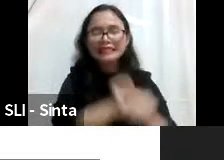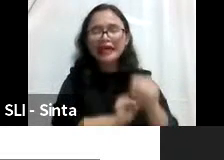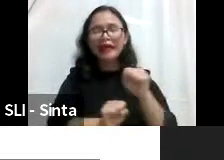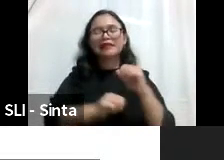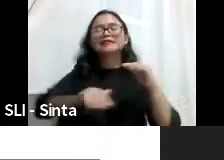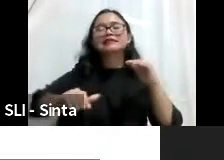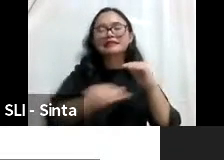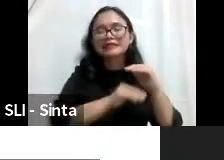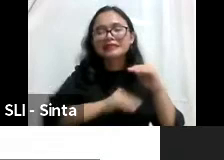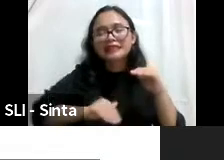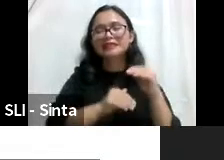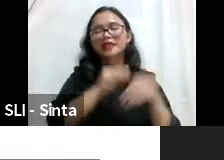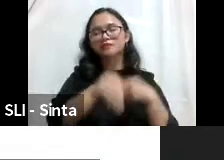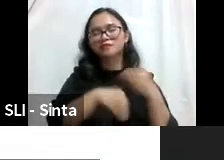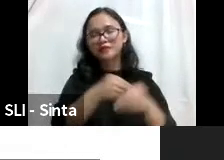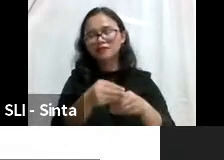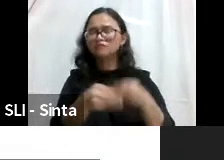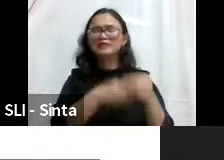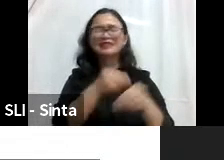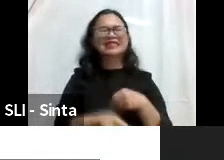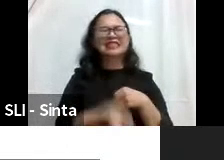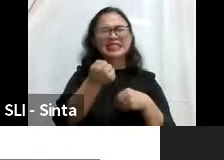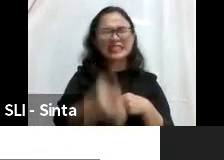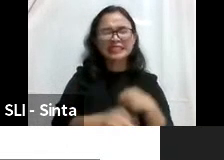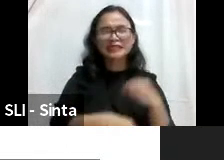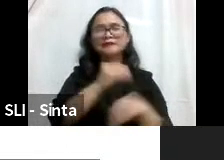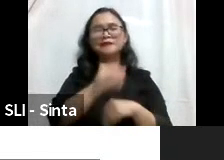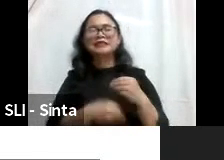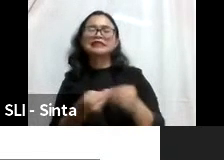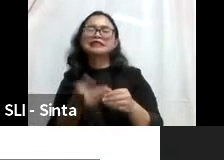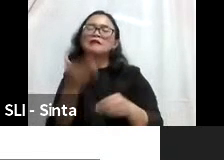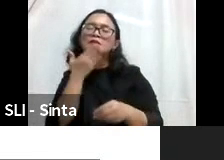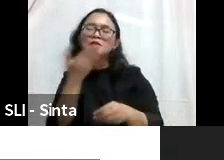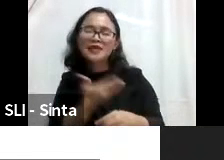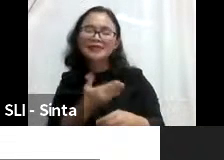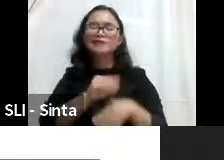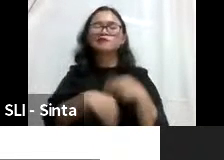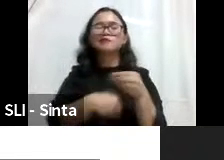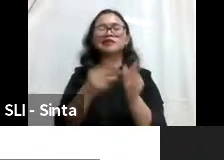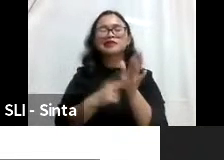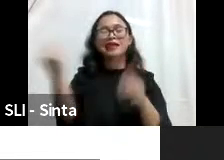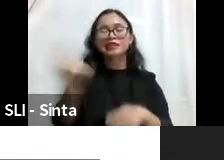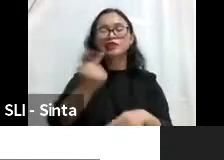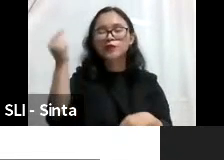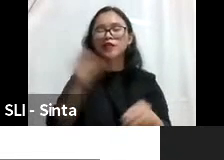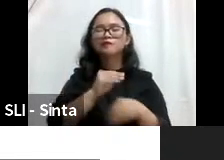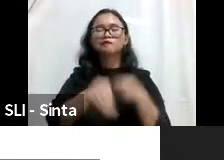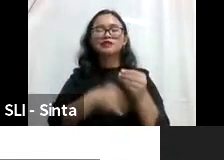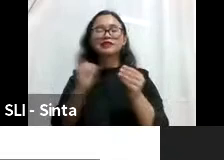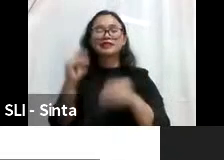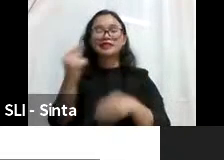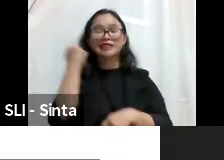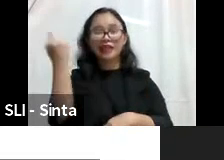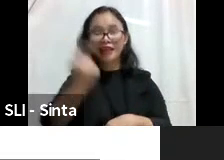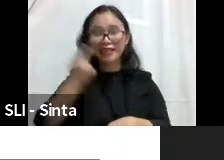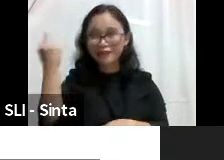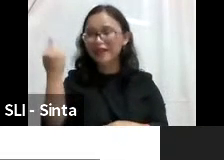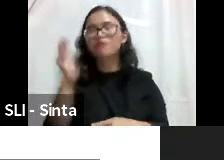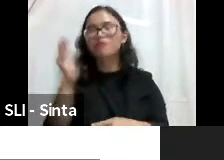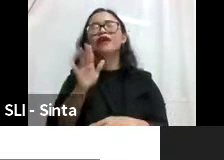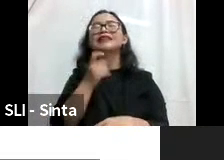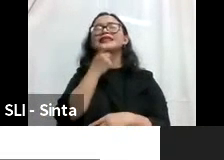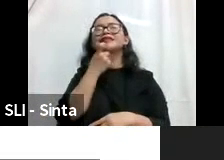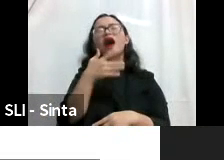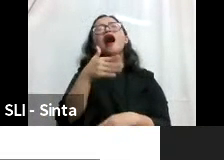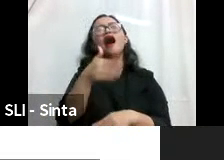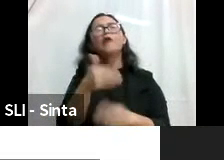whether National or International so the question is not does it apply but how it